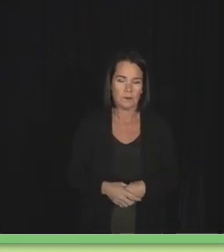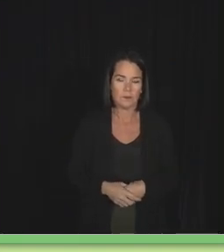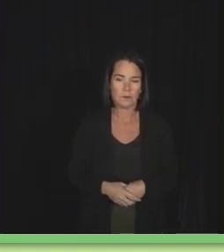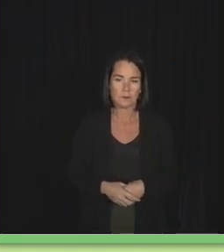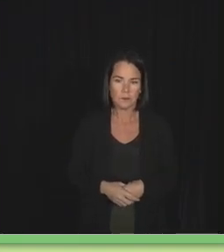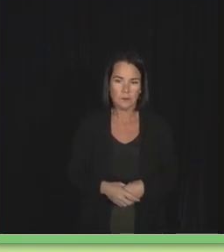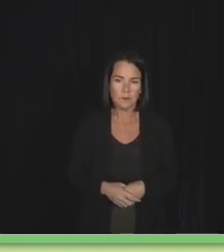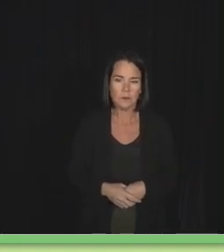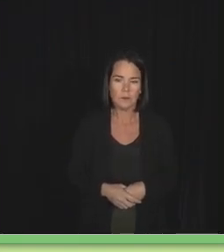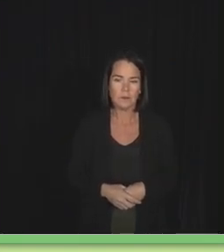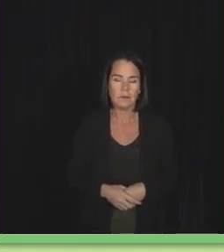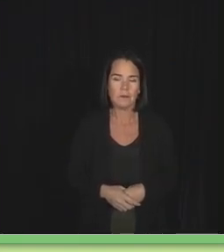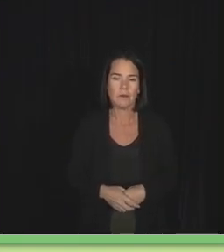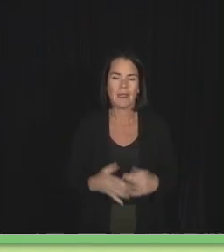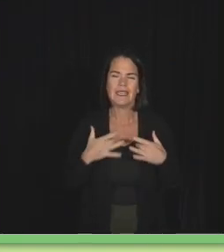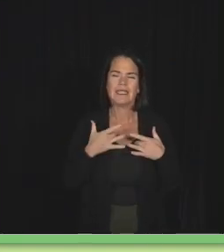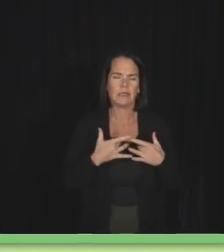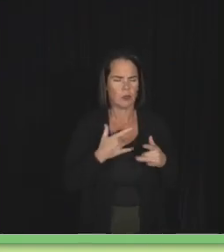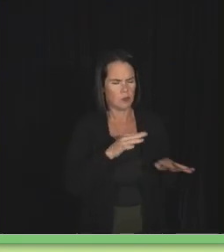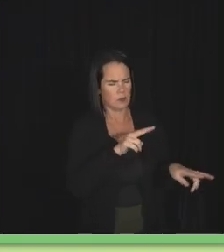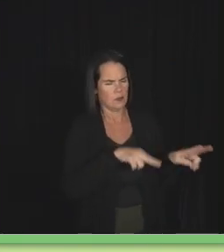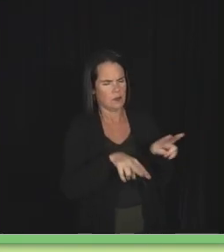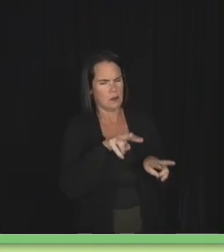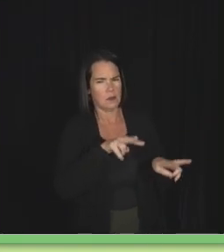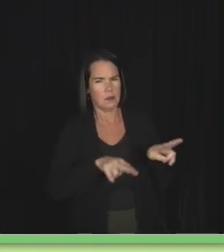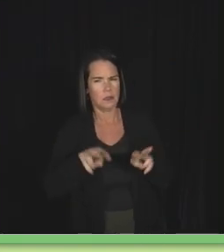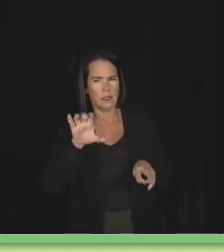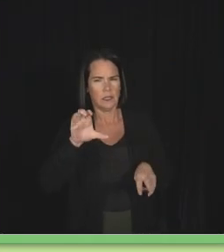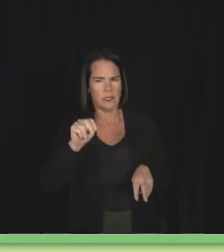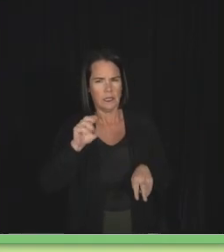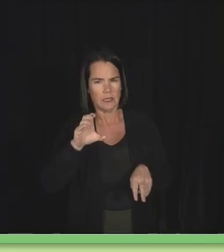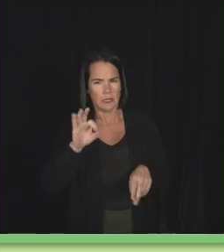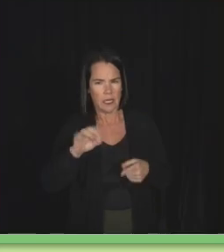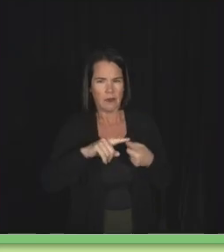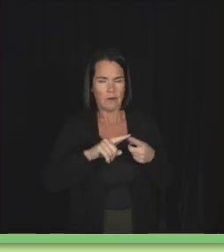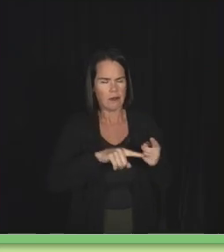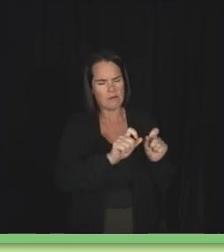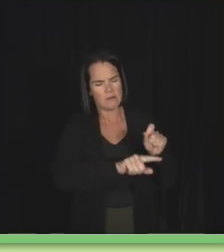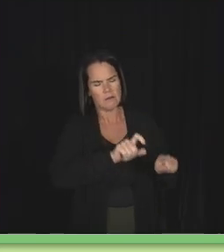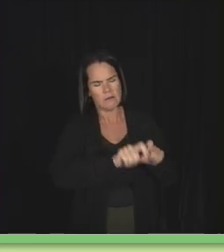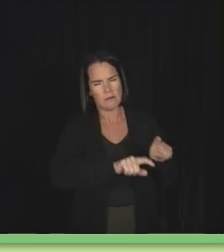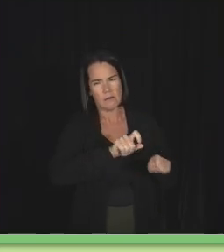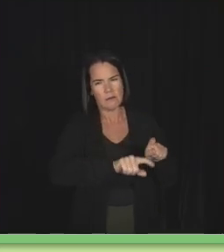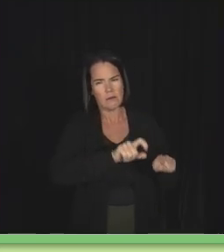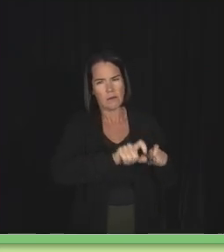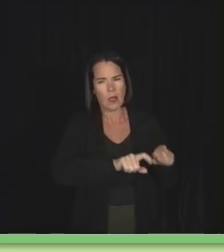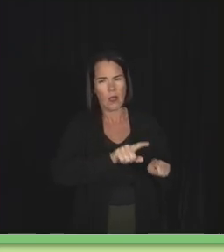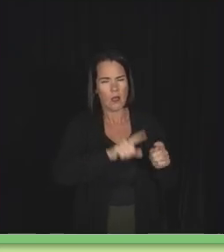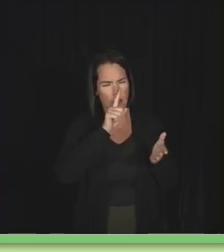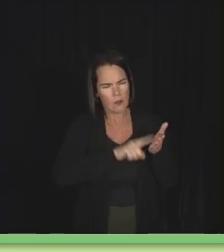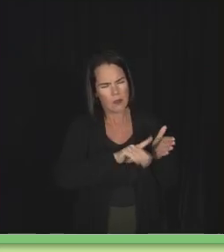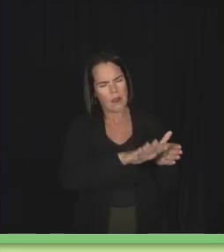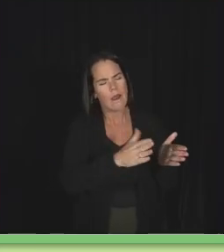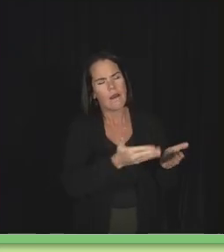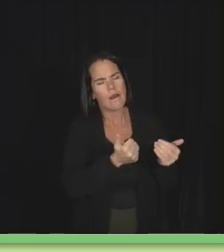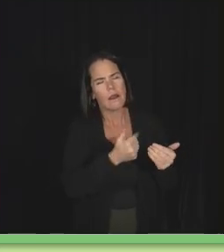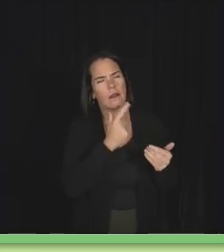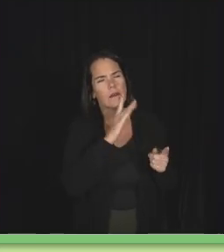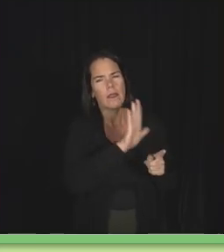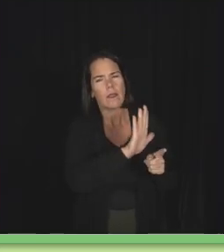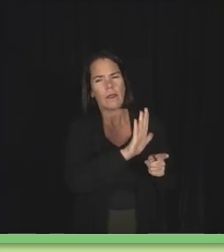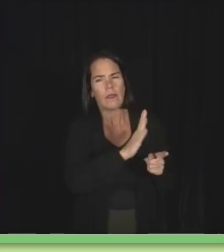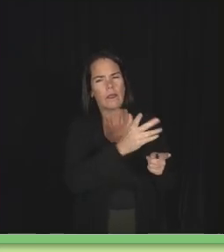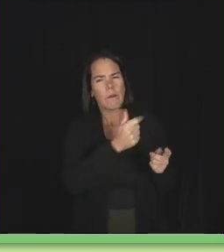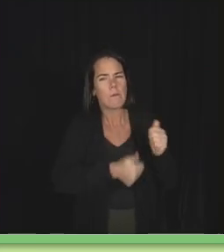We typically survey CNCF projects and auditees to get direct insight from the most important stakeholder, which is the maintainers